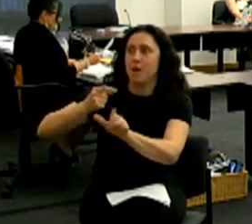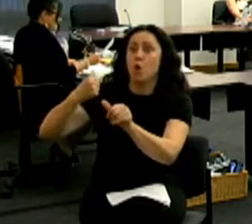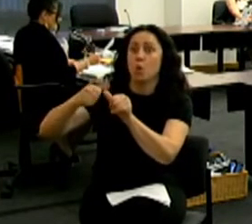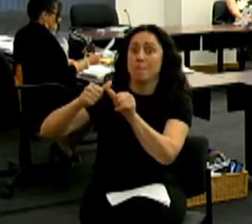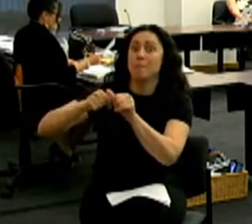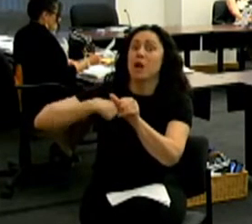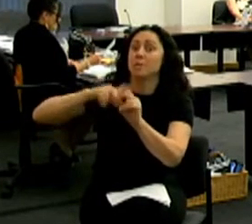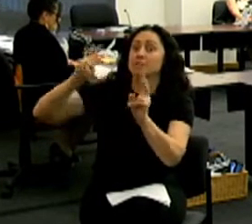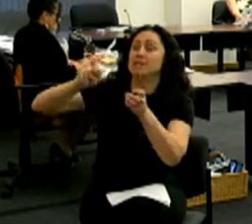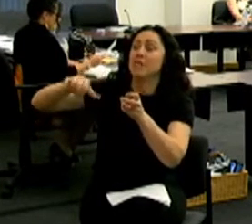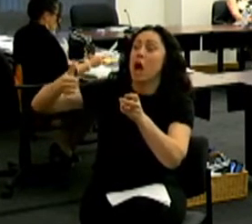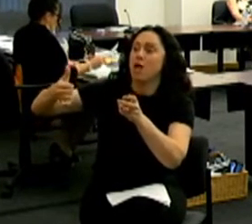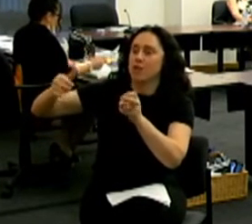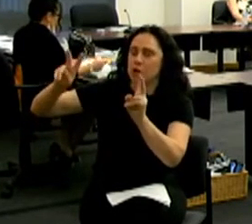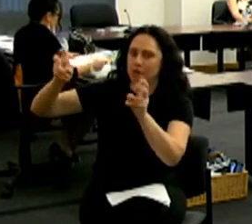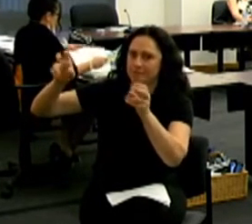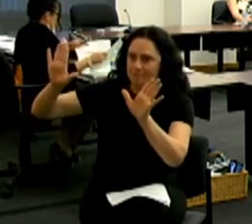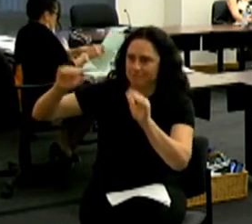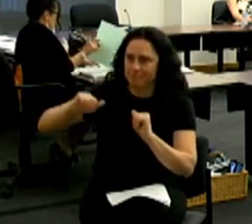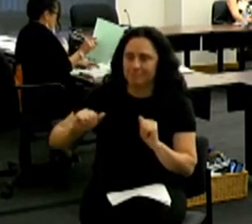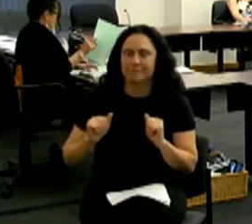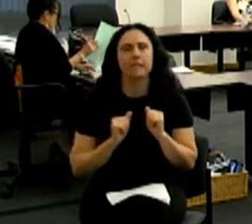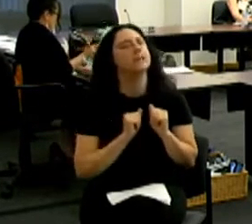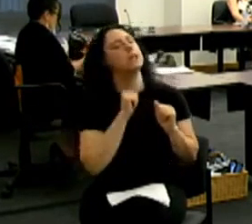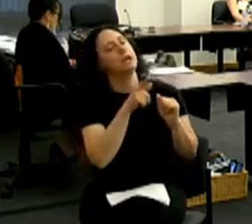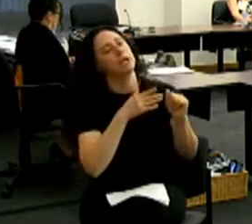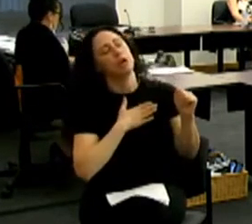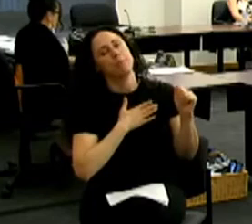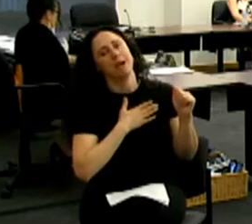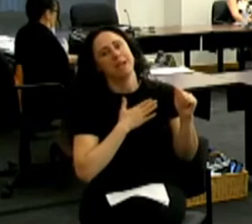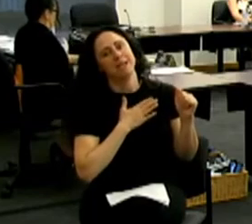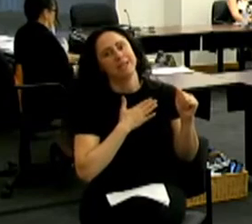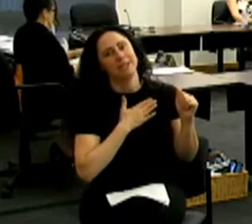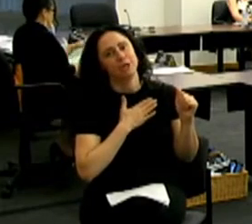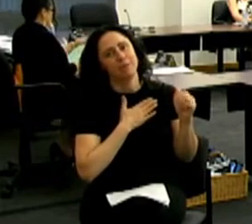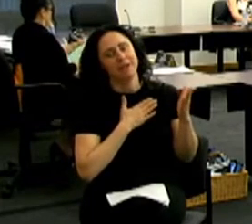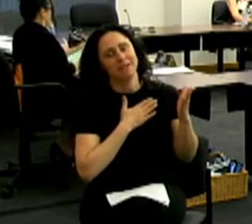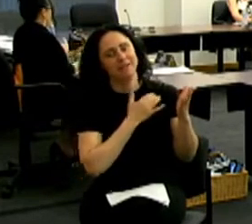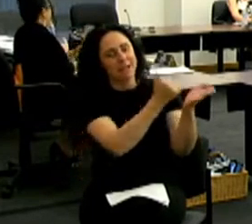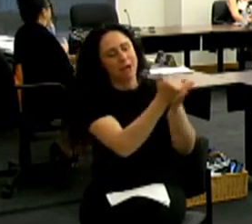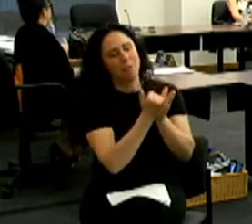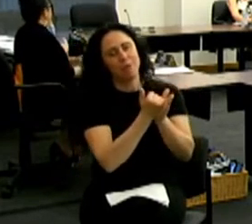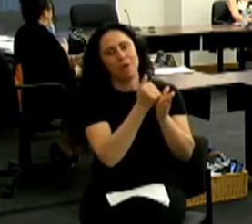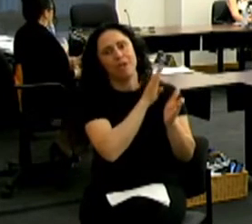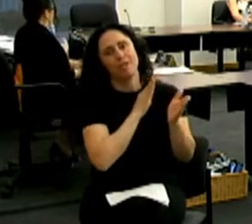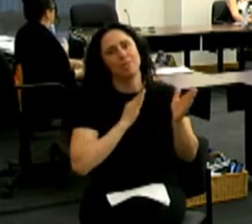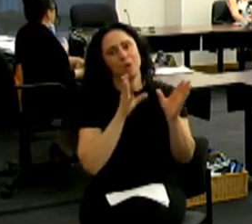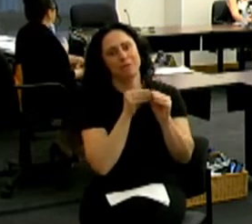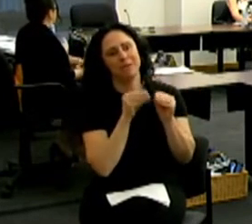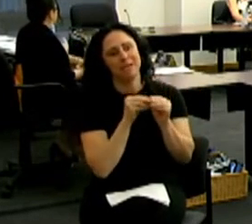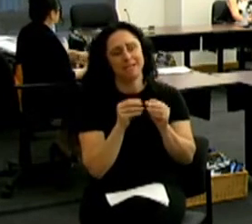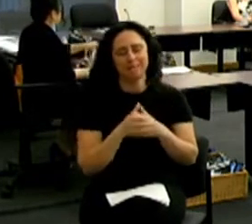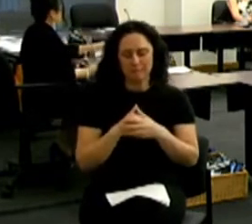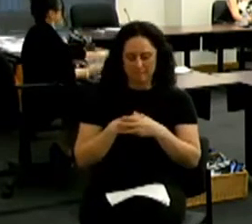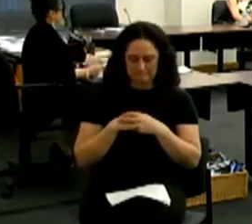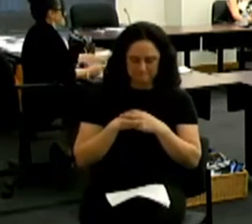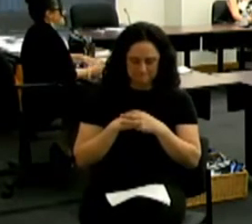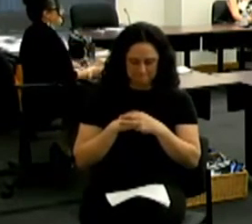the other. I was the other. You're my serena at the board meeting. There you go.